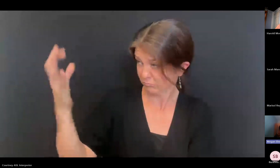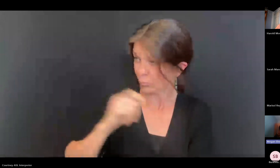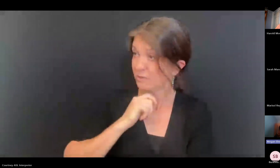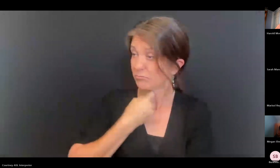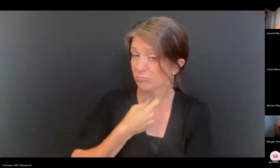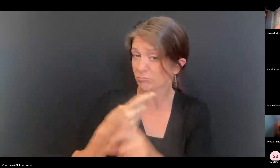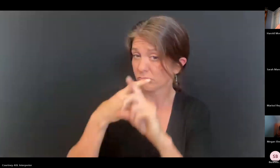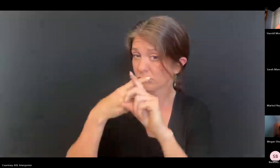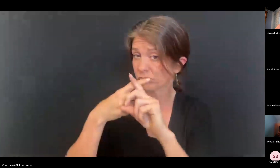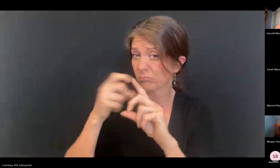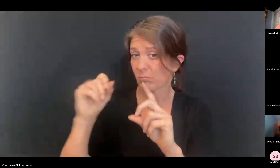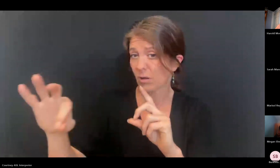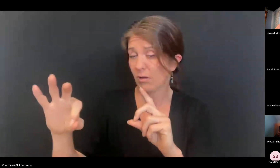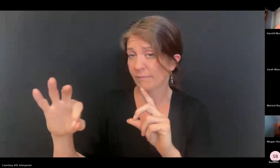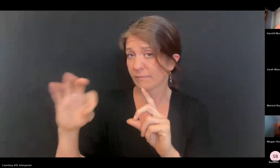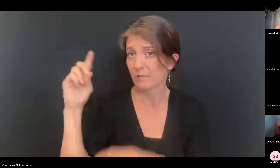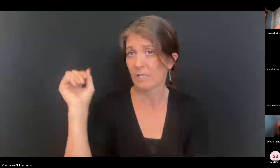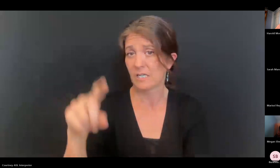question?